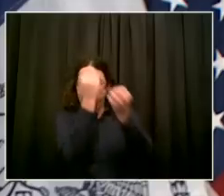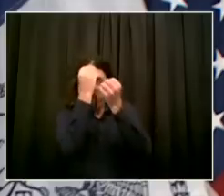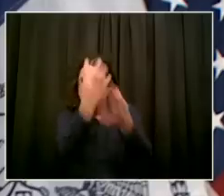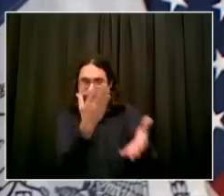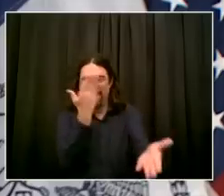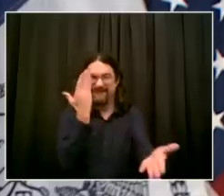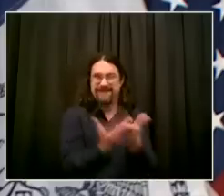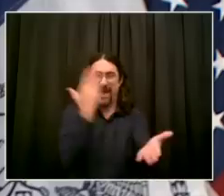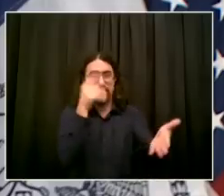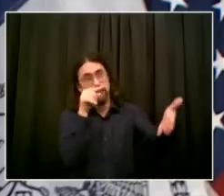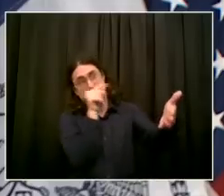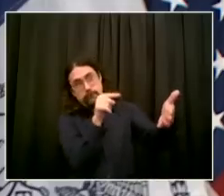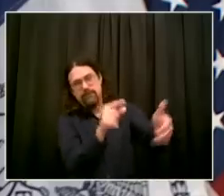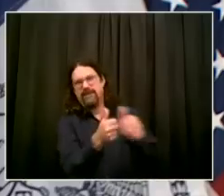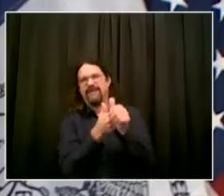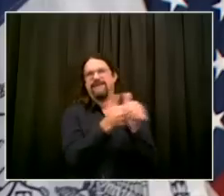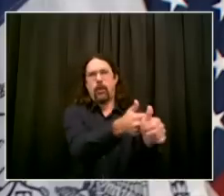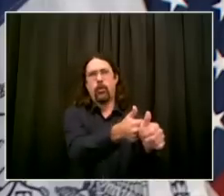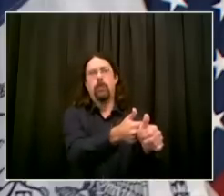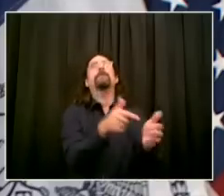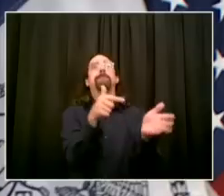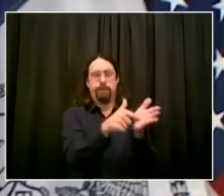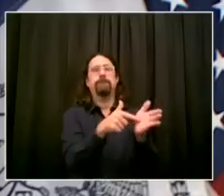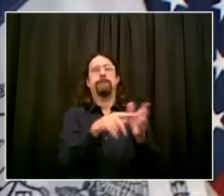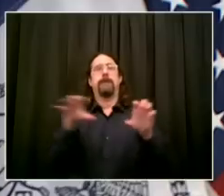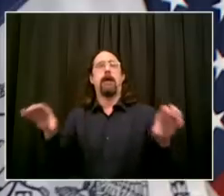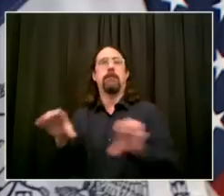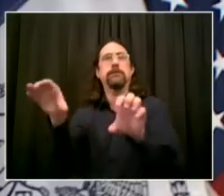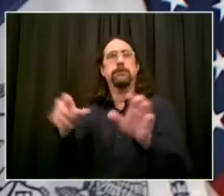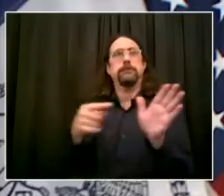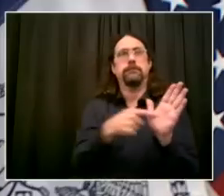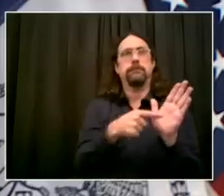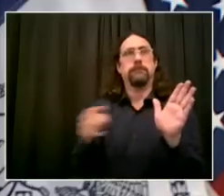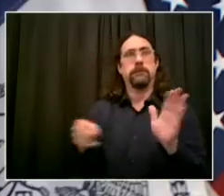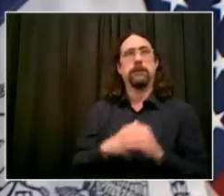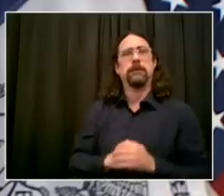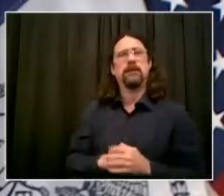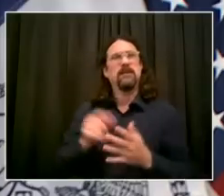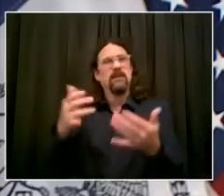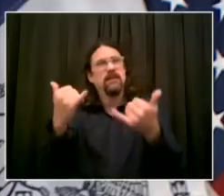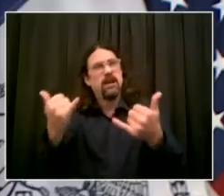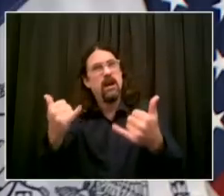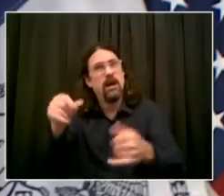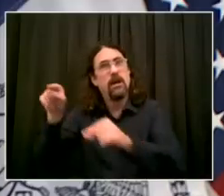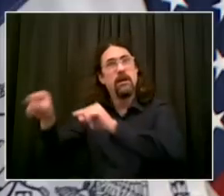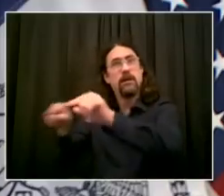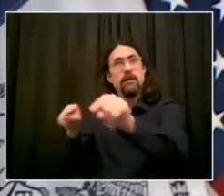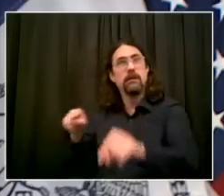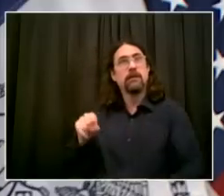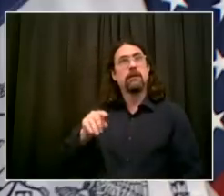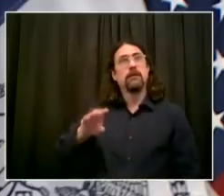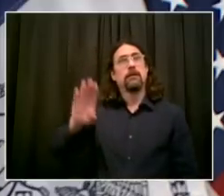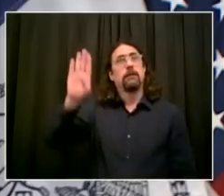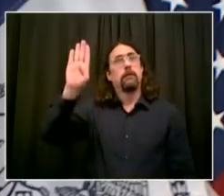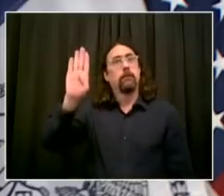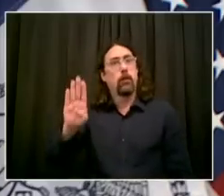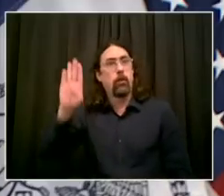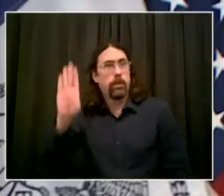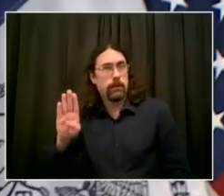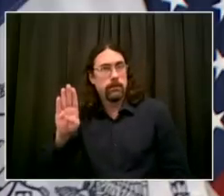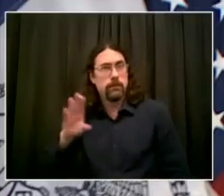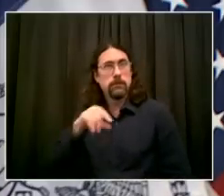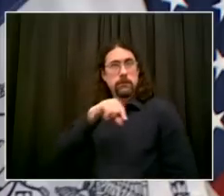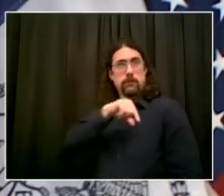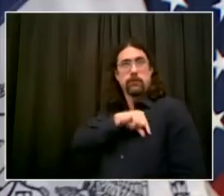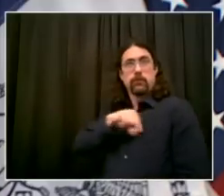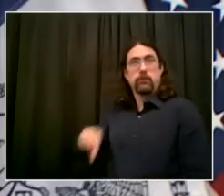A number of areas of Brooklyn and Queens affected. What they all have in common is the numbers told us it was time for real restrictions to turn the tide,